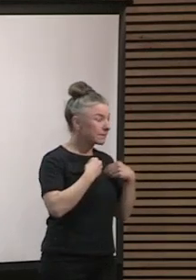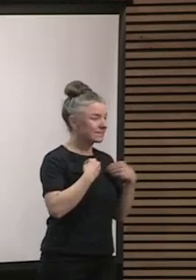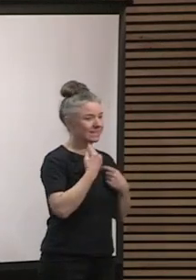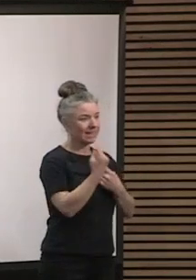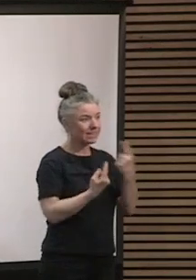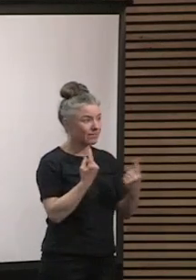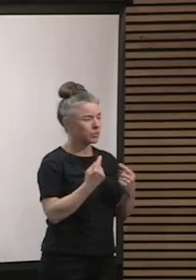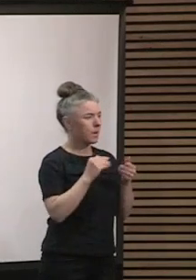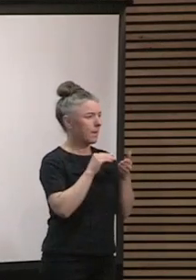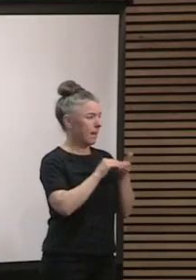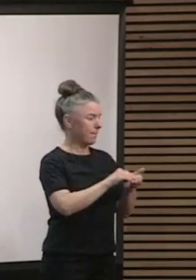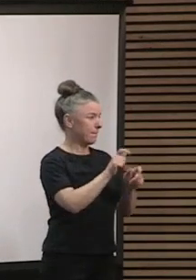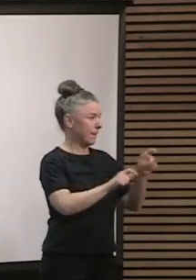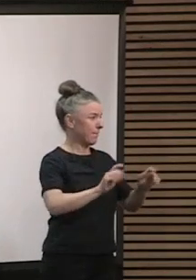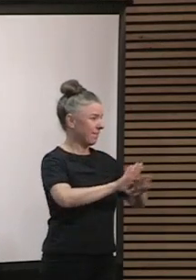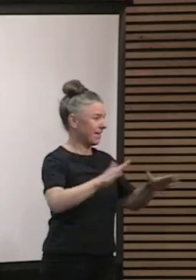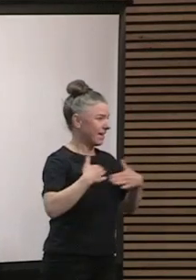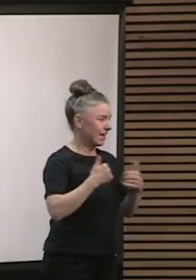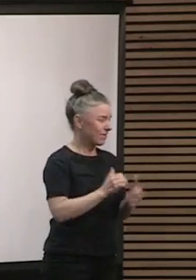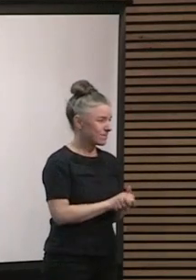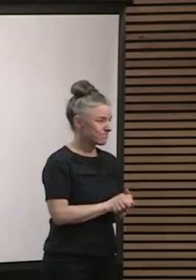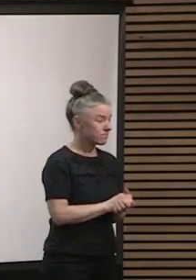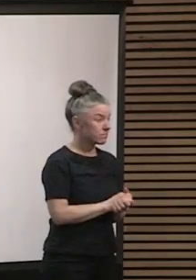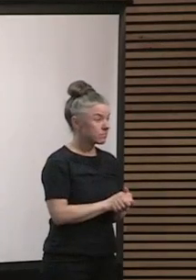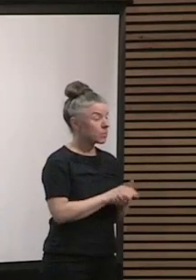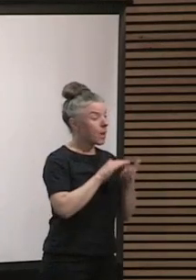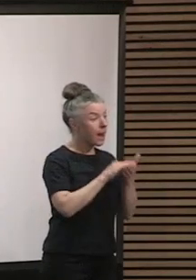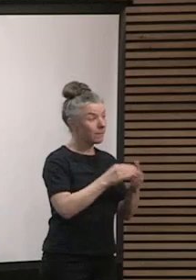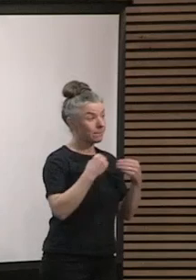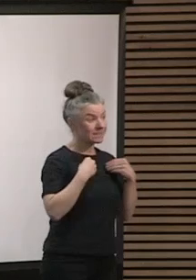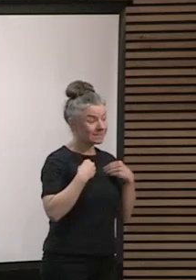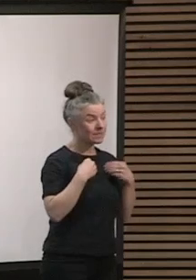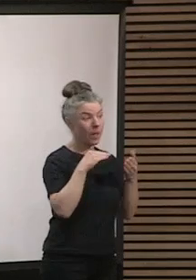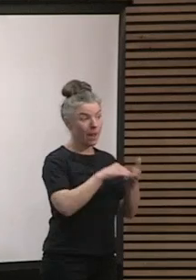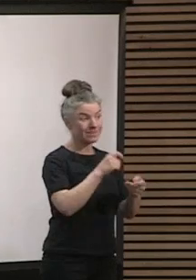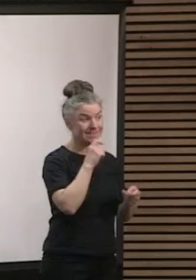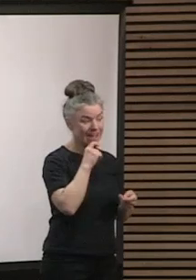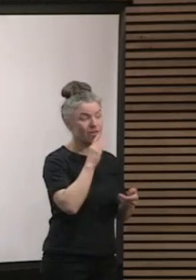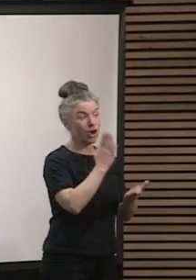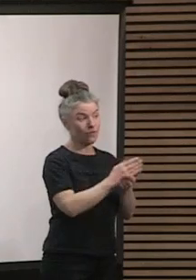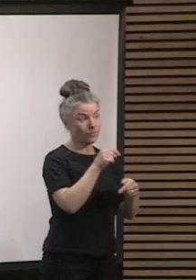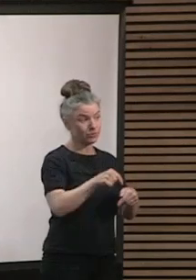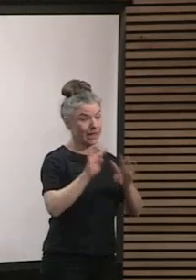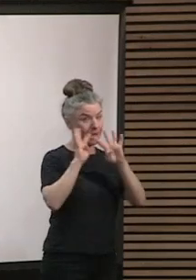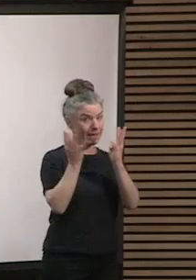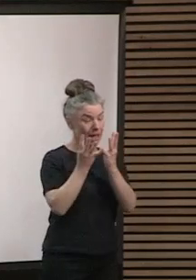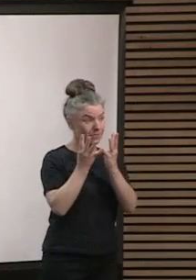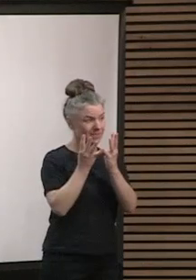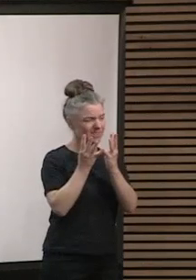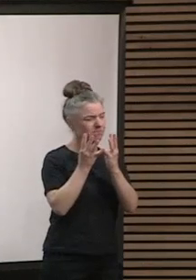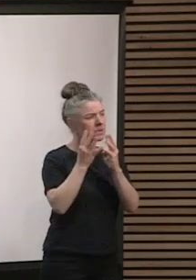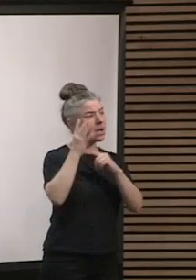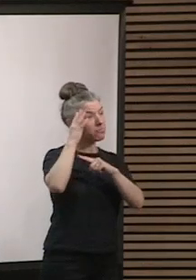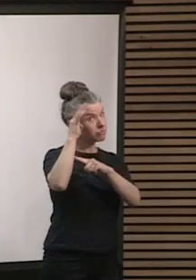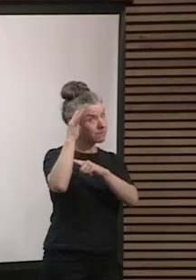health. To provide certainty to businesses and workers, I can confirm today that Cabinet has made an in-principle